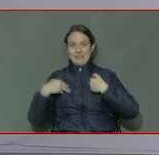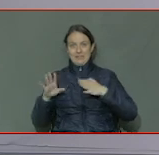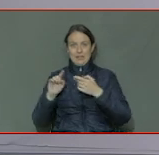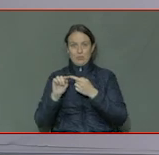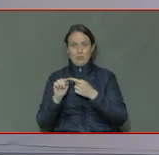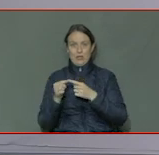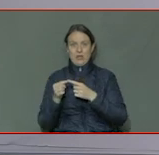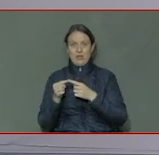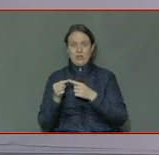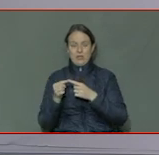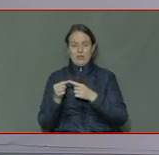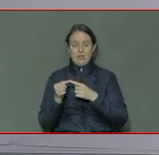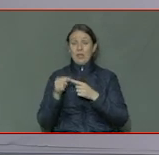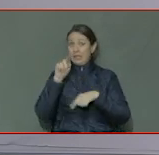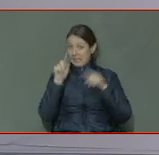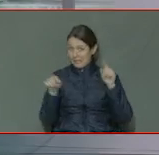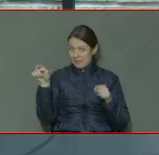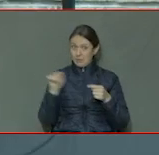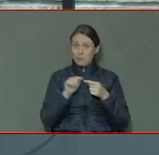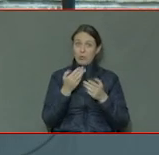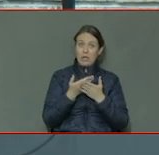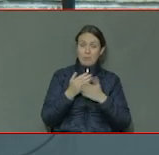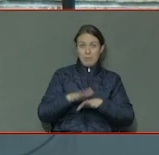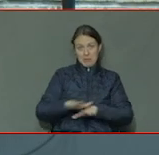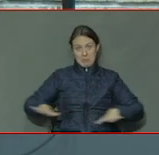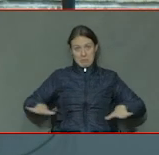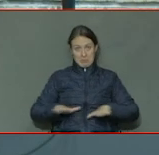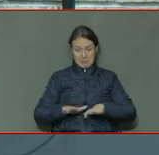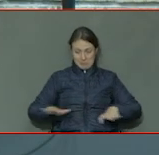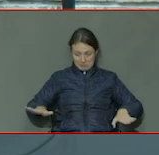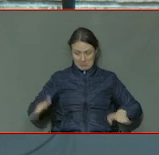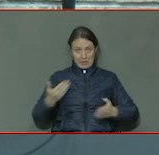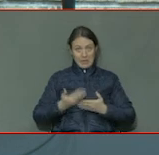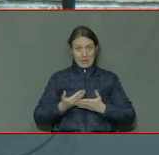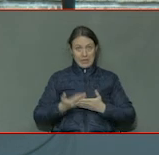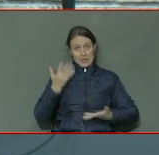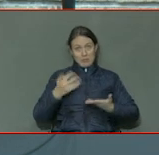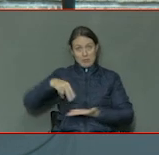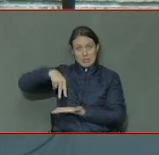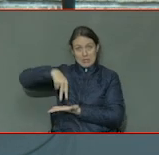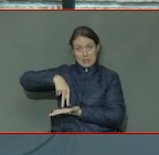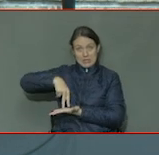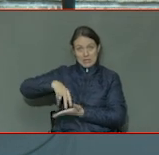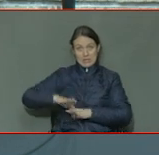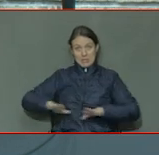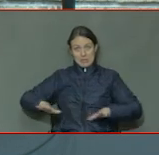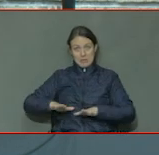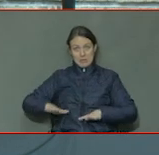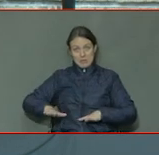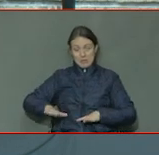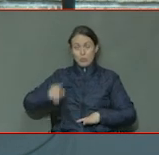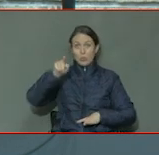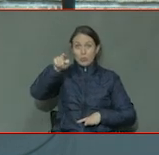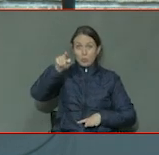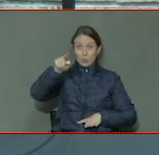different reference points. It can be the ground. Then it means I'm standing on the ground, you're standing on the roof,